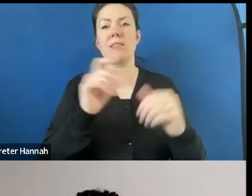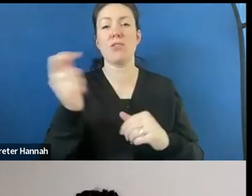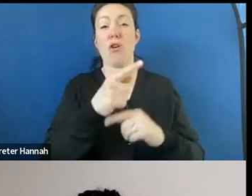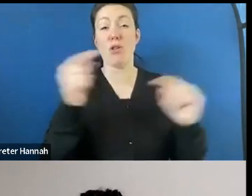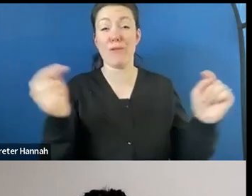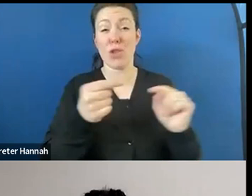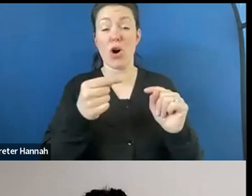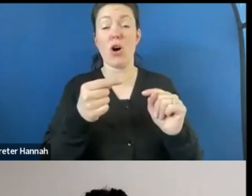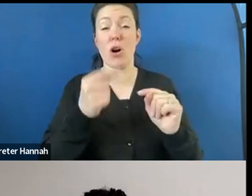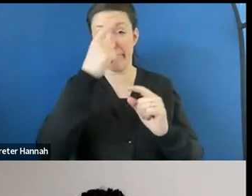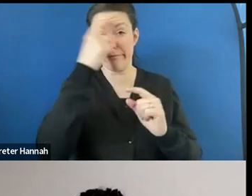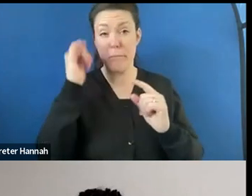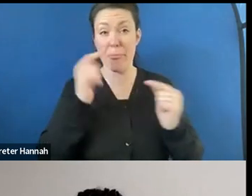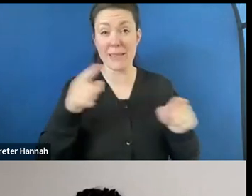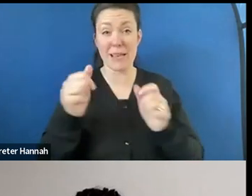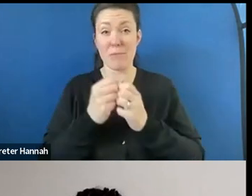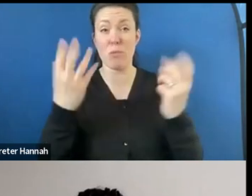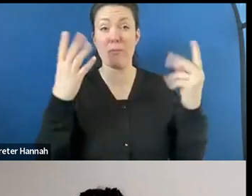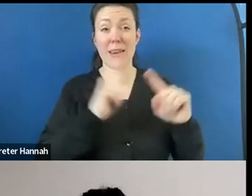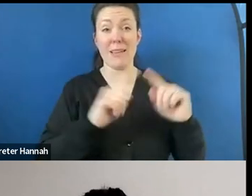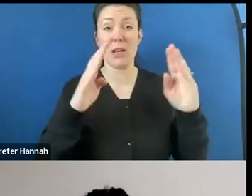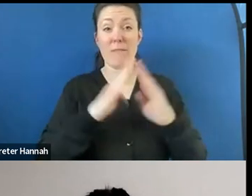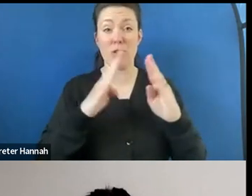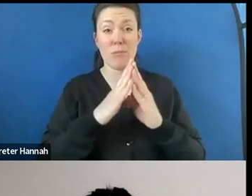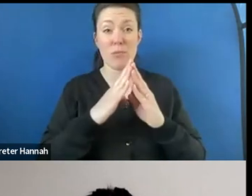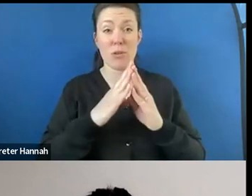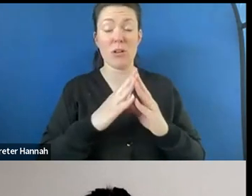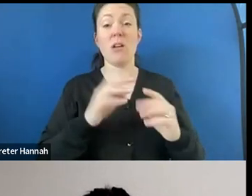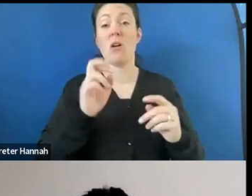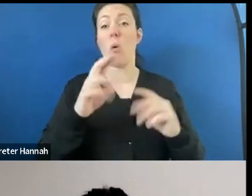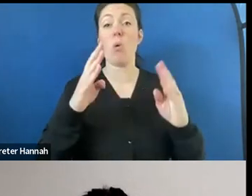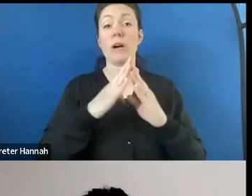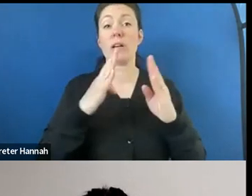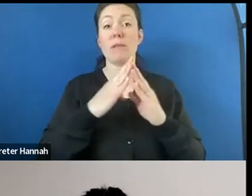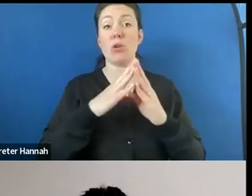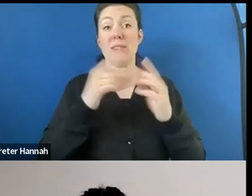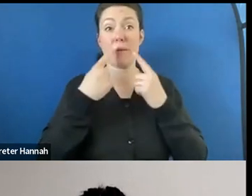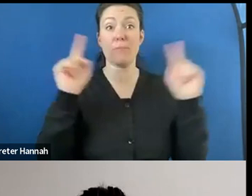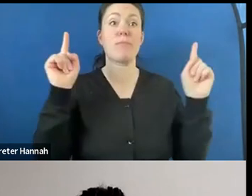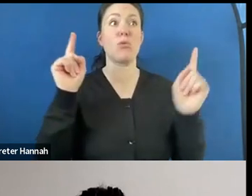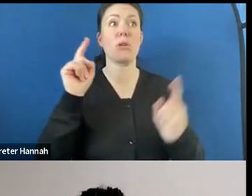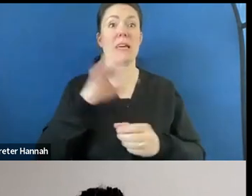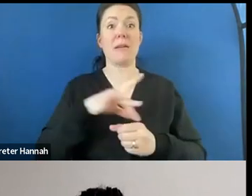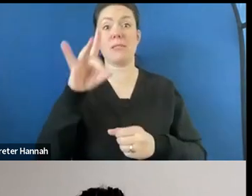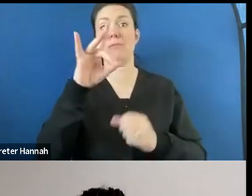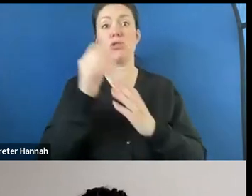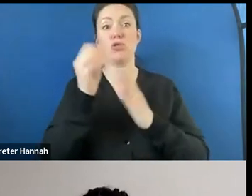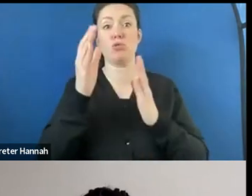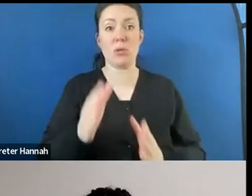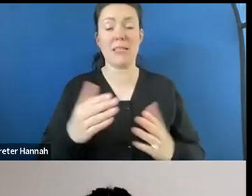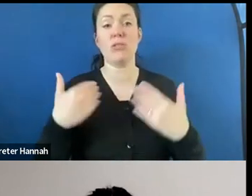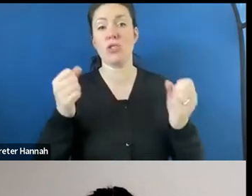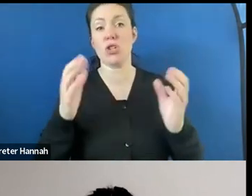that has been caused in so many communities by self-proclaimed or community proclaimed, you know, spiritual leaders and healers,